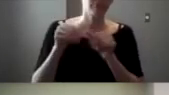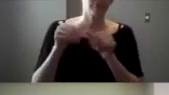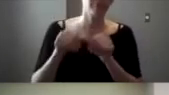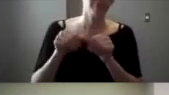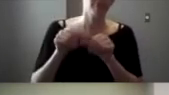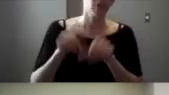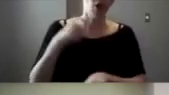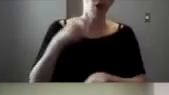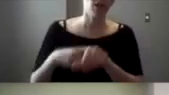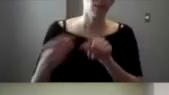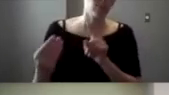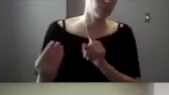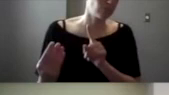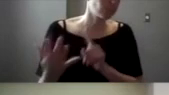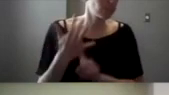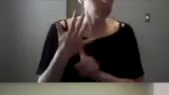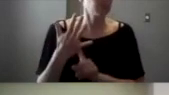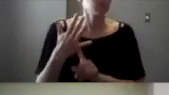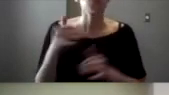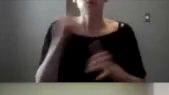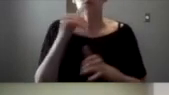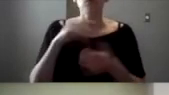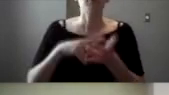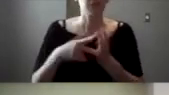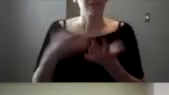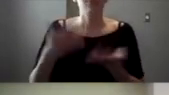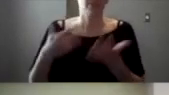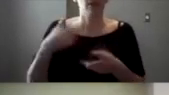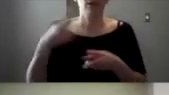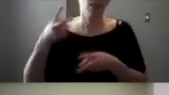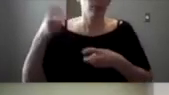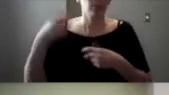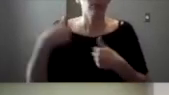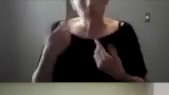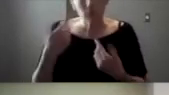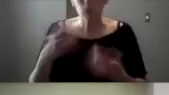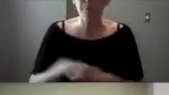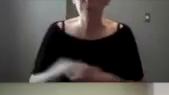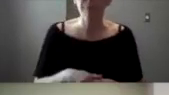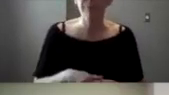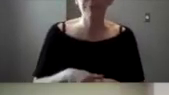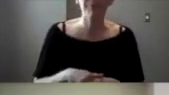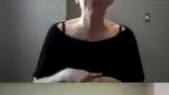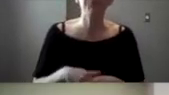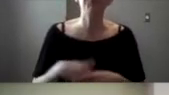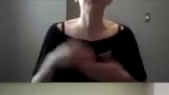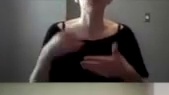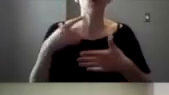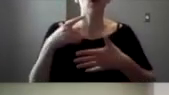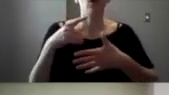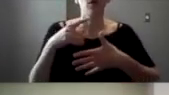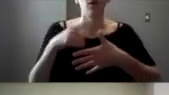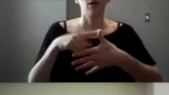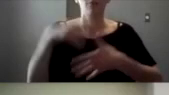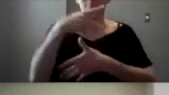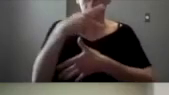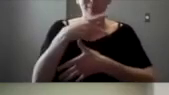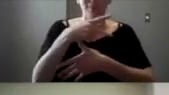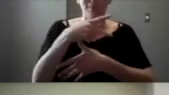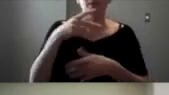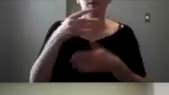that infections are more likely to occur when exposure occurs in a small room, particularly with poor